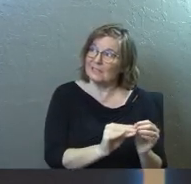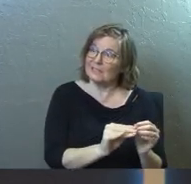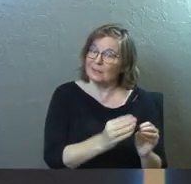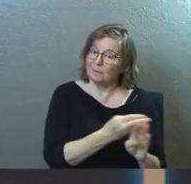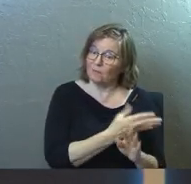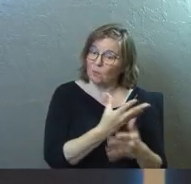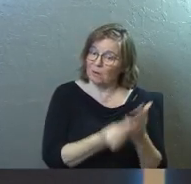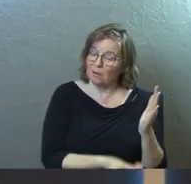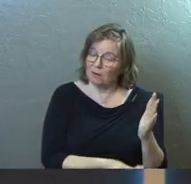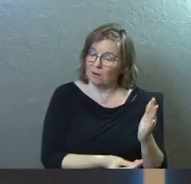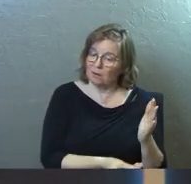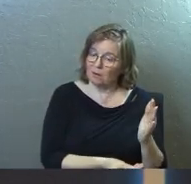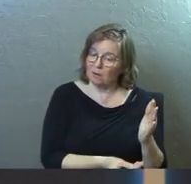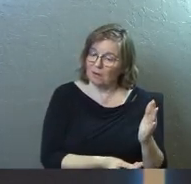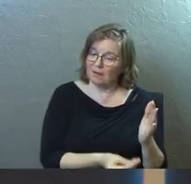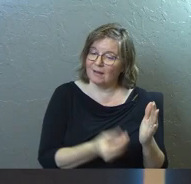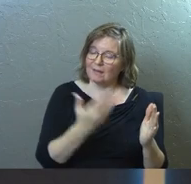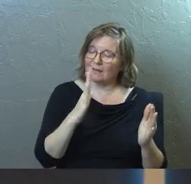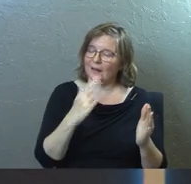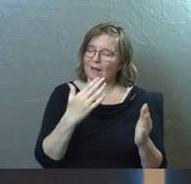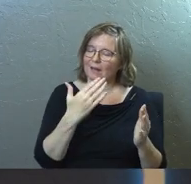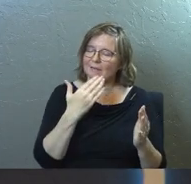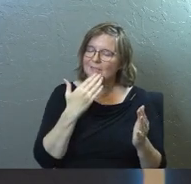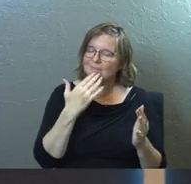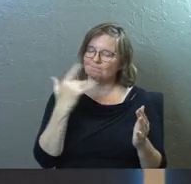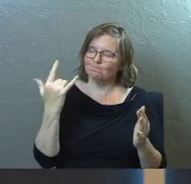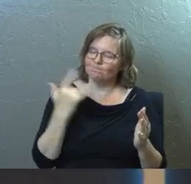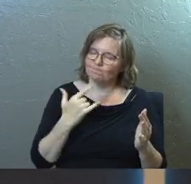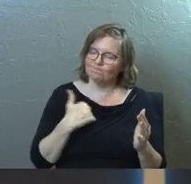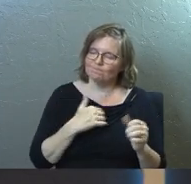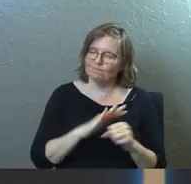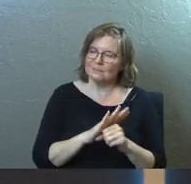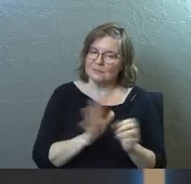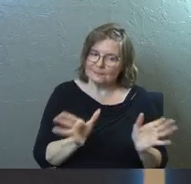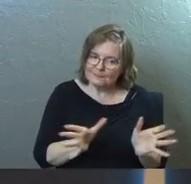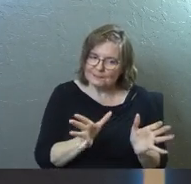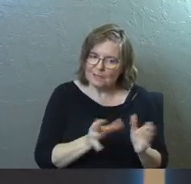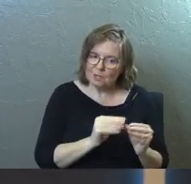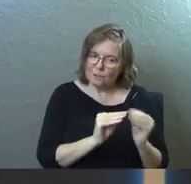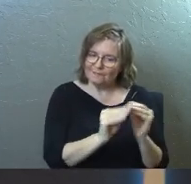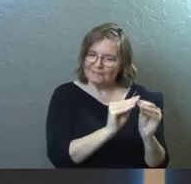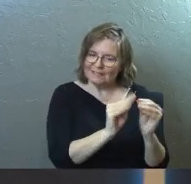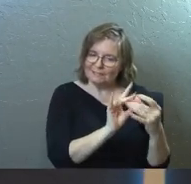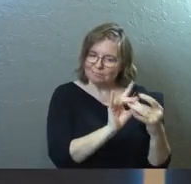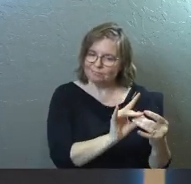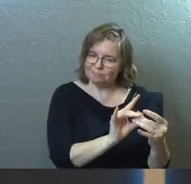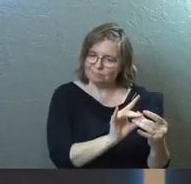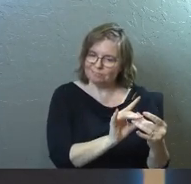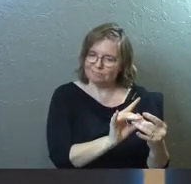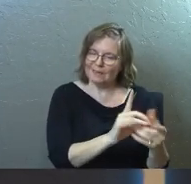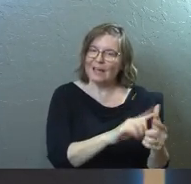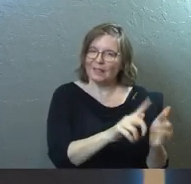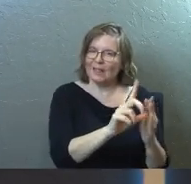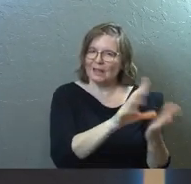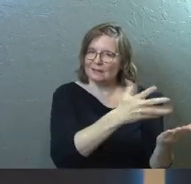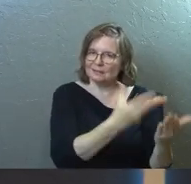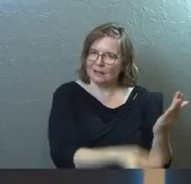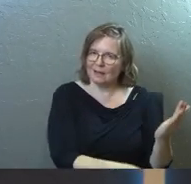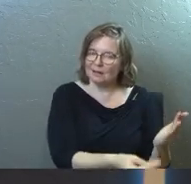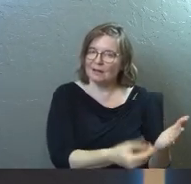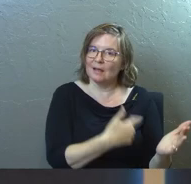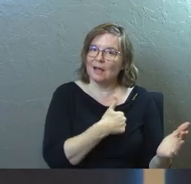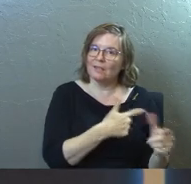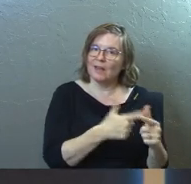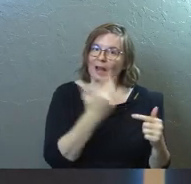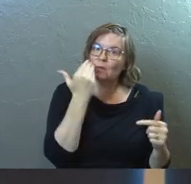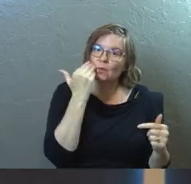mom before she went home. And that's just the kindness of God to nudge us to what he knows what we need, man. He just wants to give us good things. And he's like,